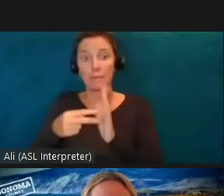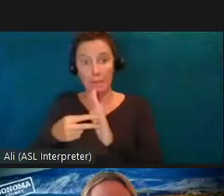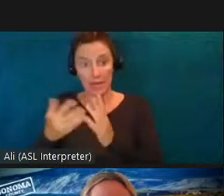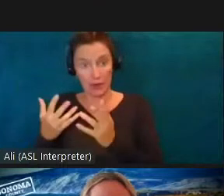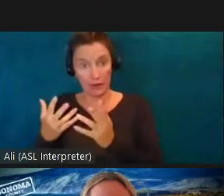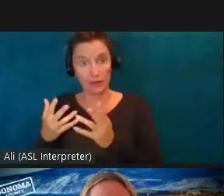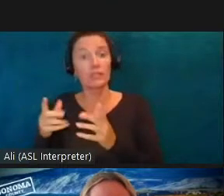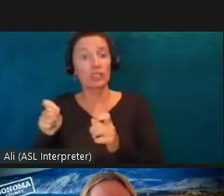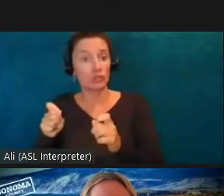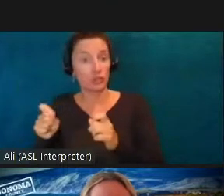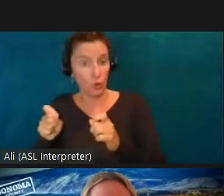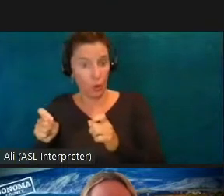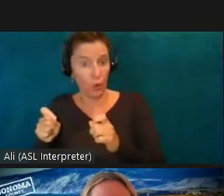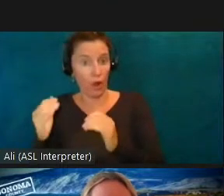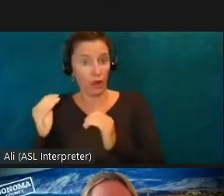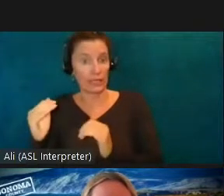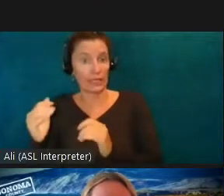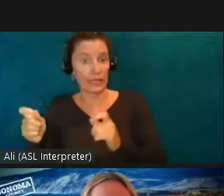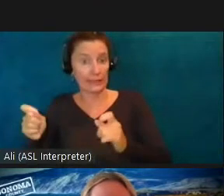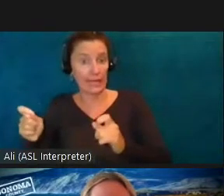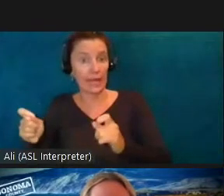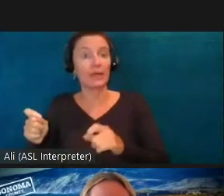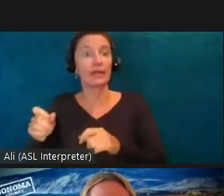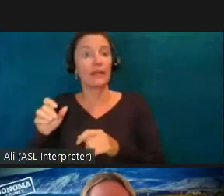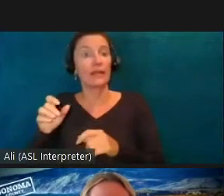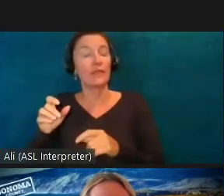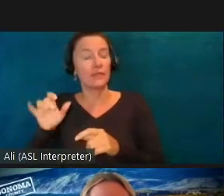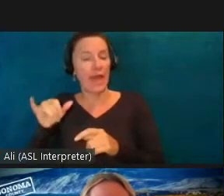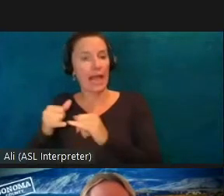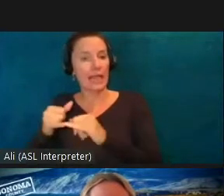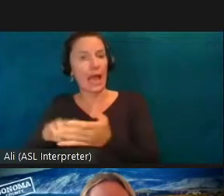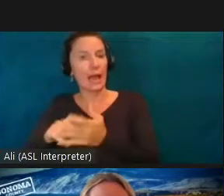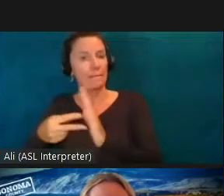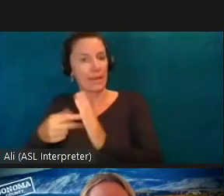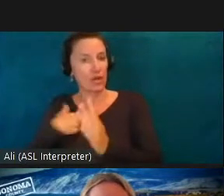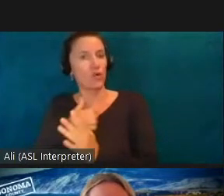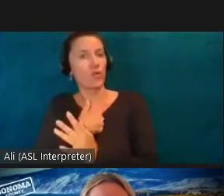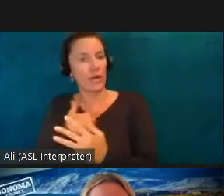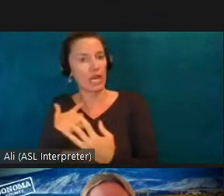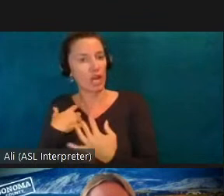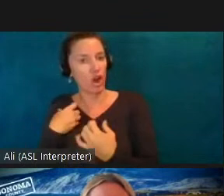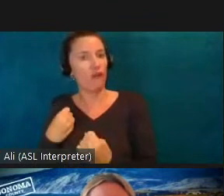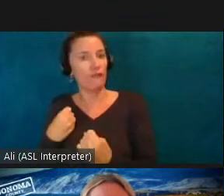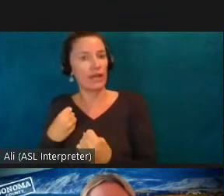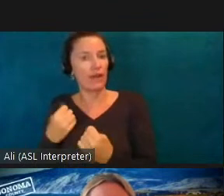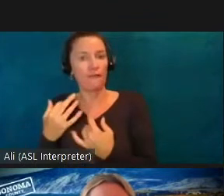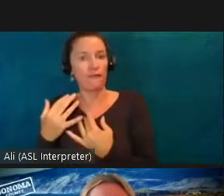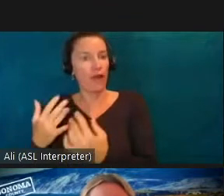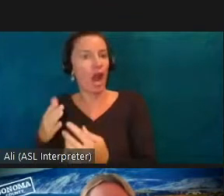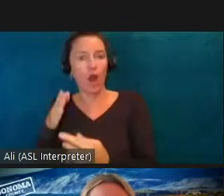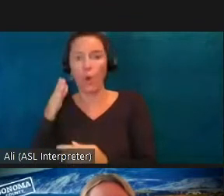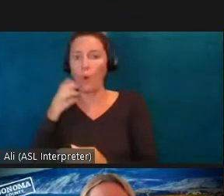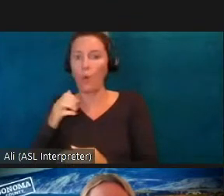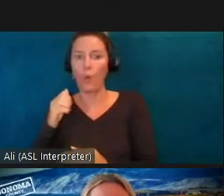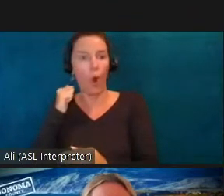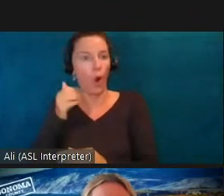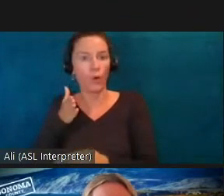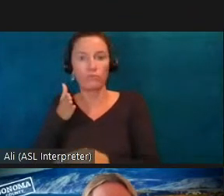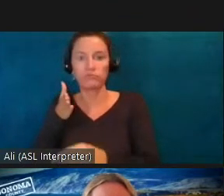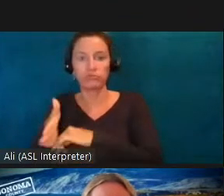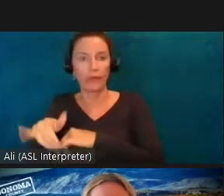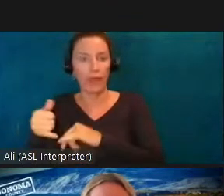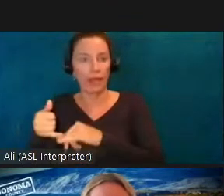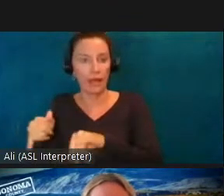that black is line that we are confident will not come out due to flare-ups